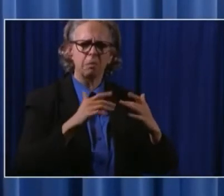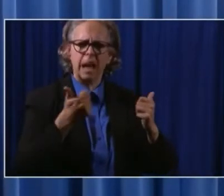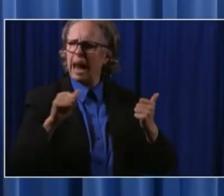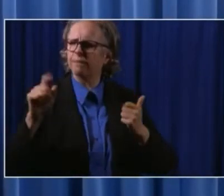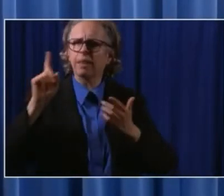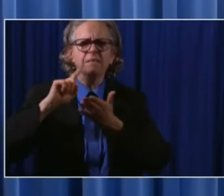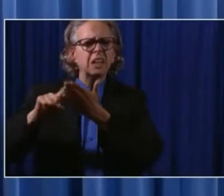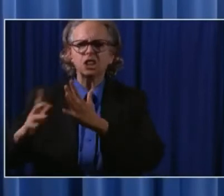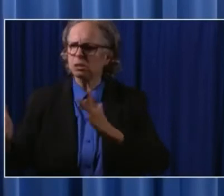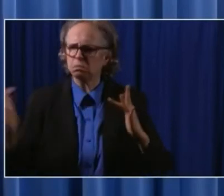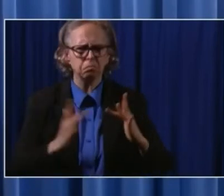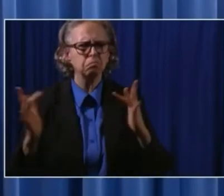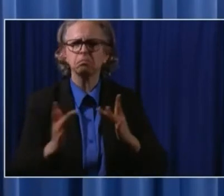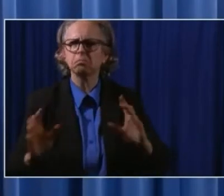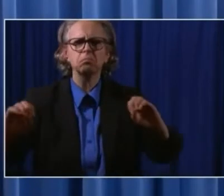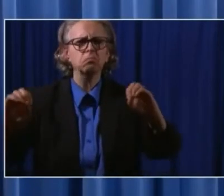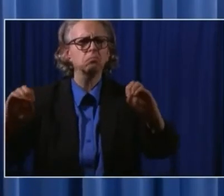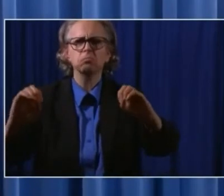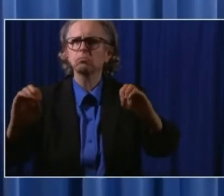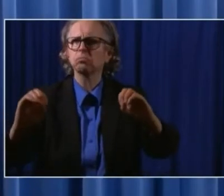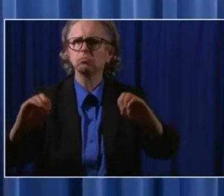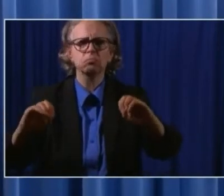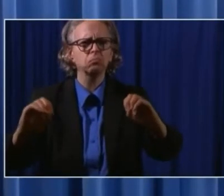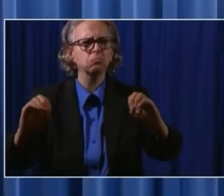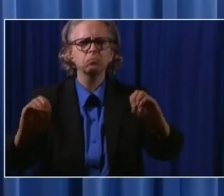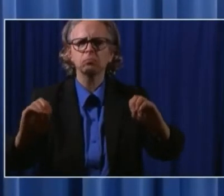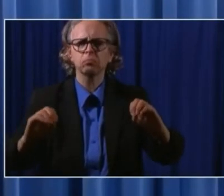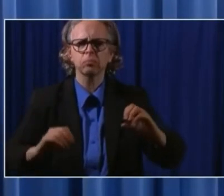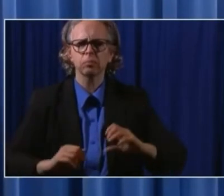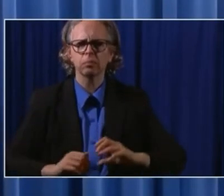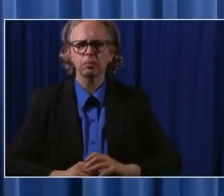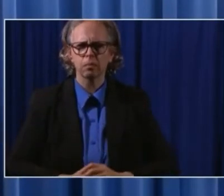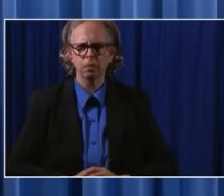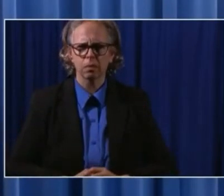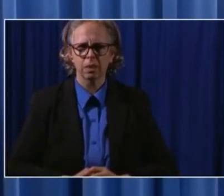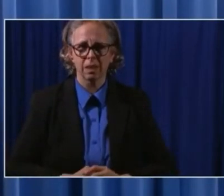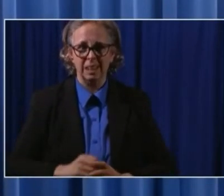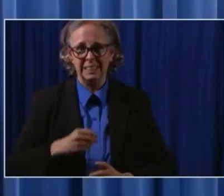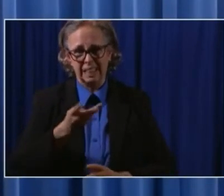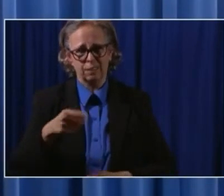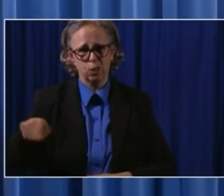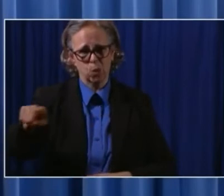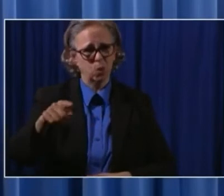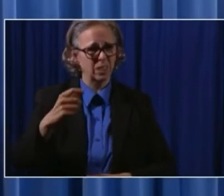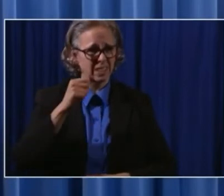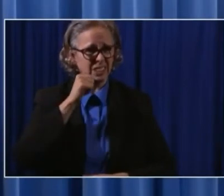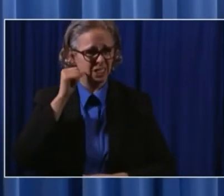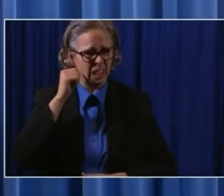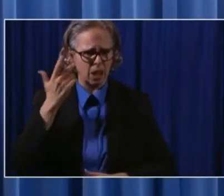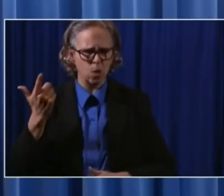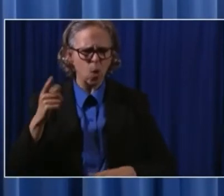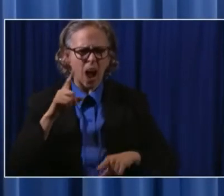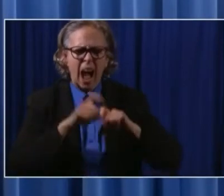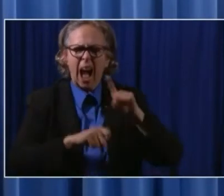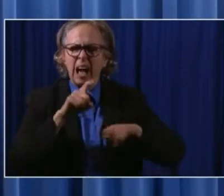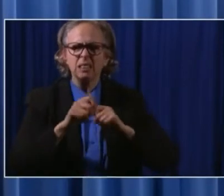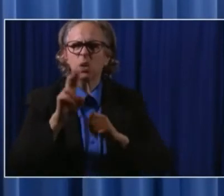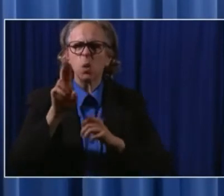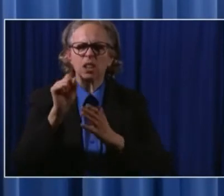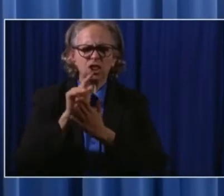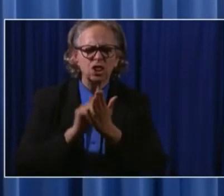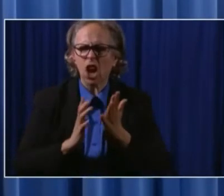Also go back, that question was asked. Several of you asked that question yesterday to the U.S. Attorney. And I think I'll go